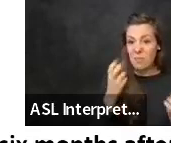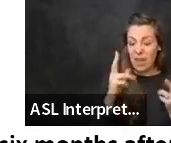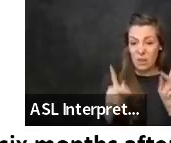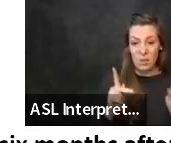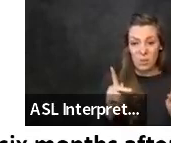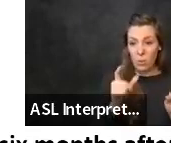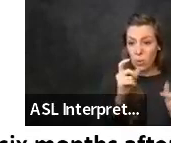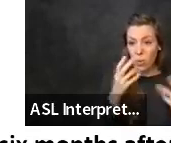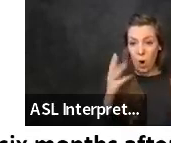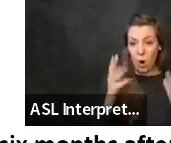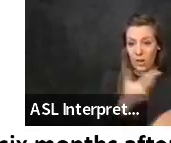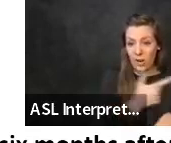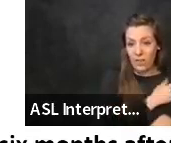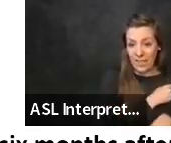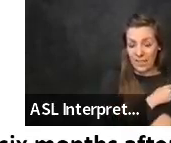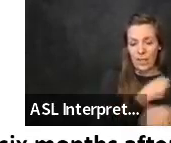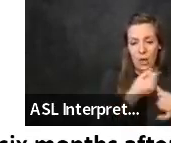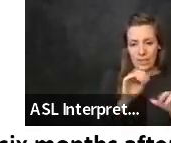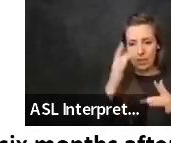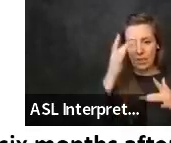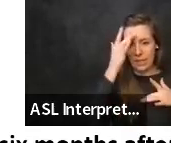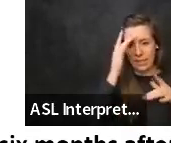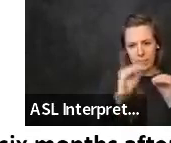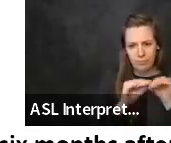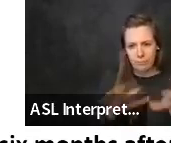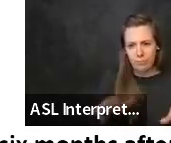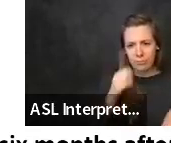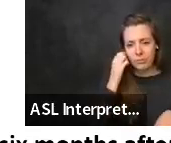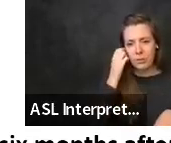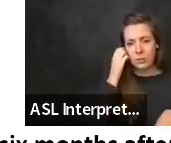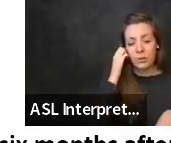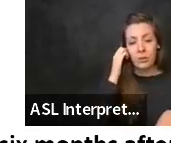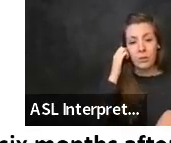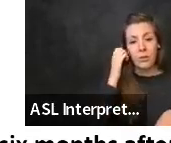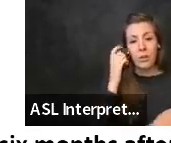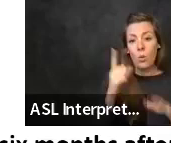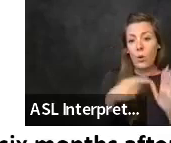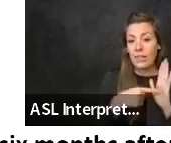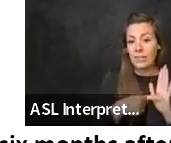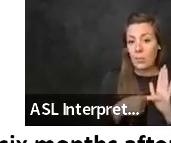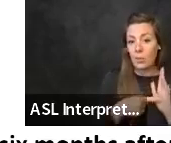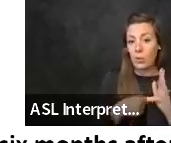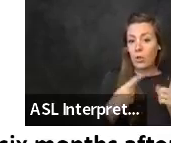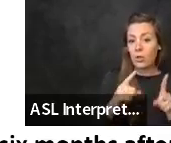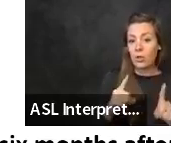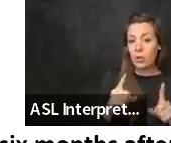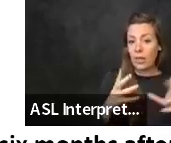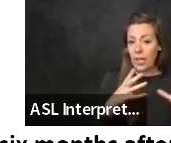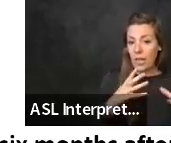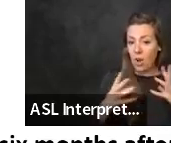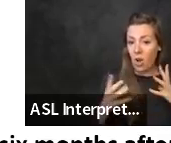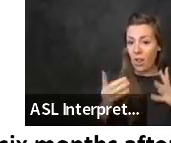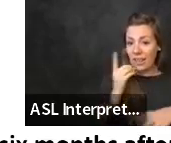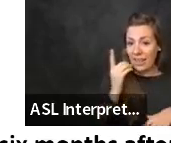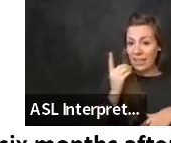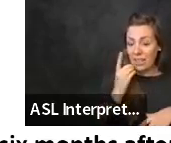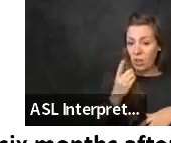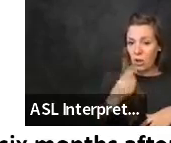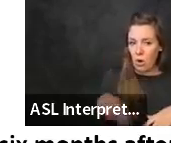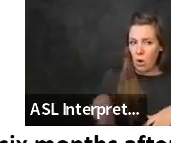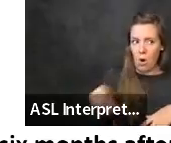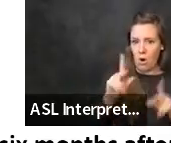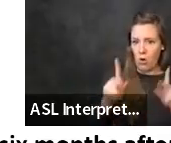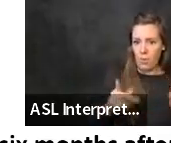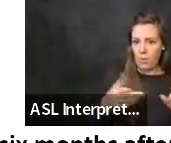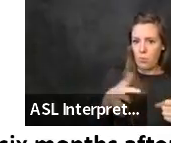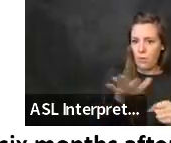time. One example we saw recently was during an unmasked holiday dinner among fully vaccinated